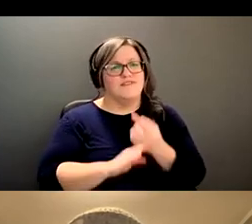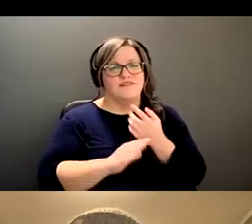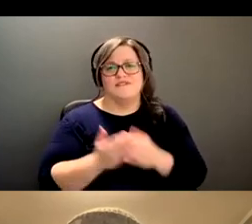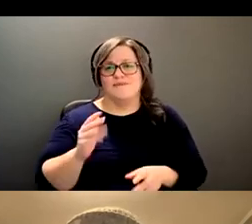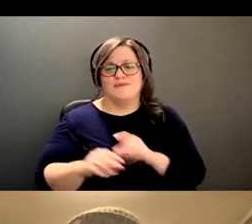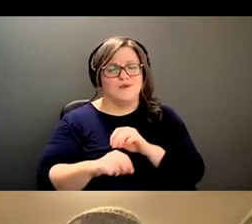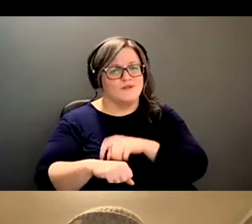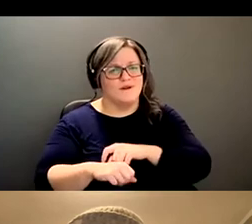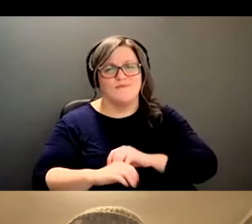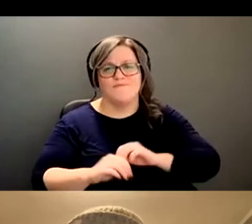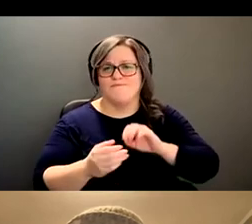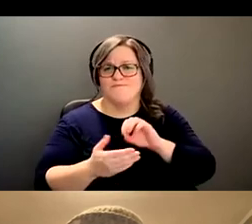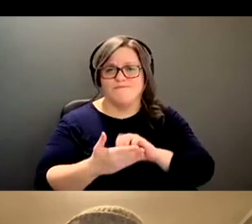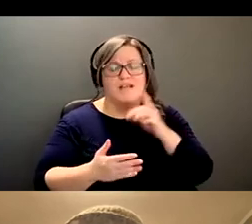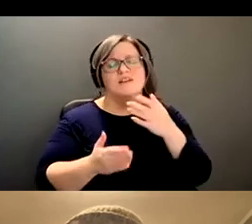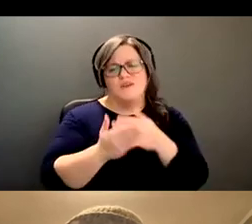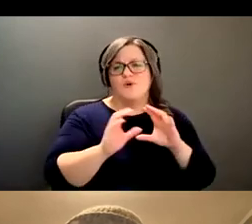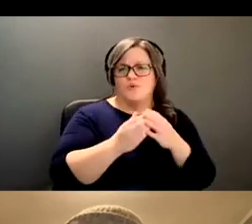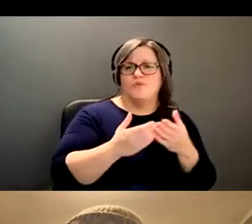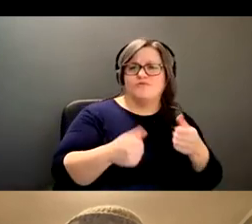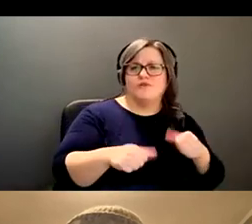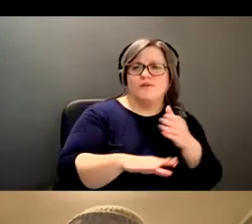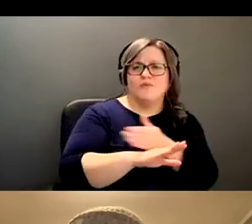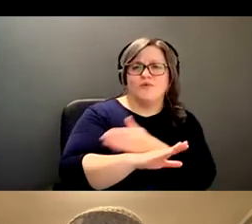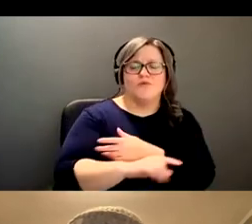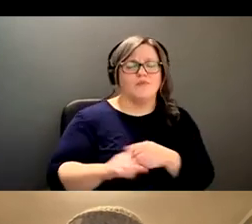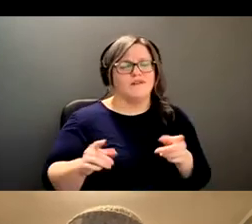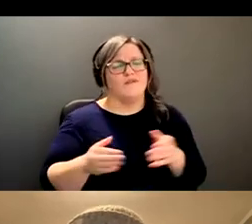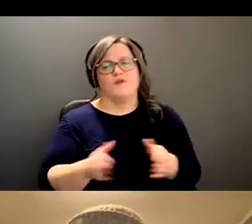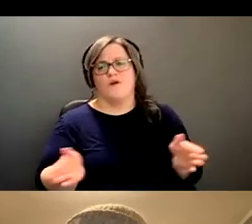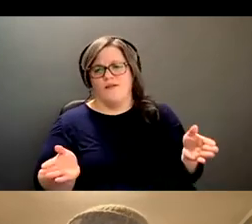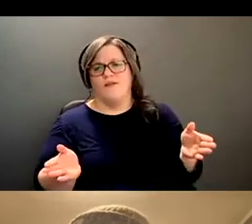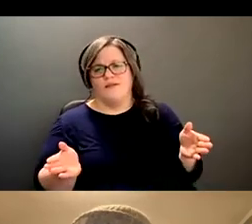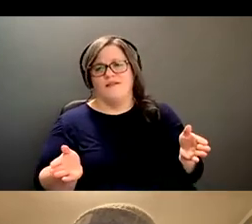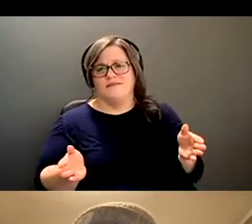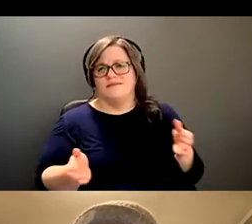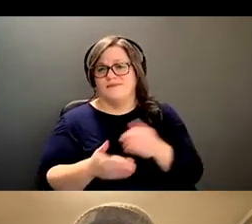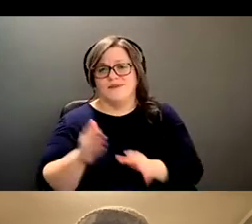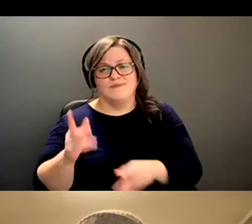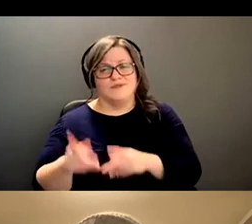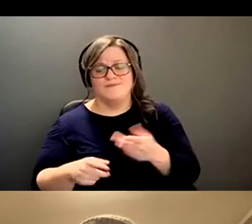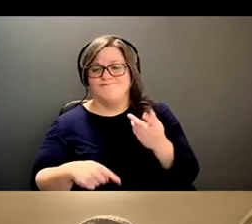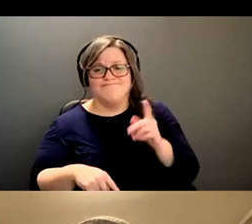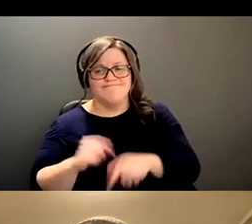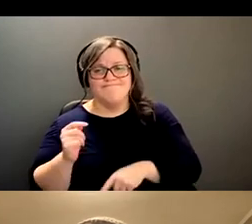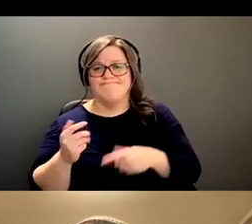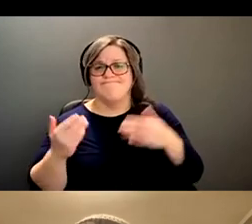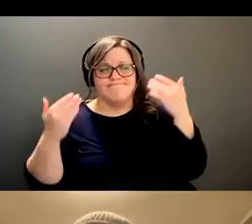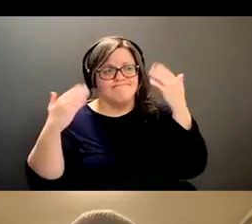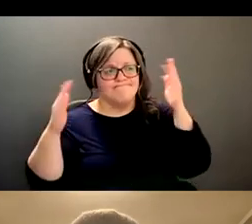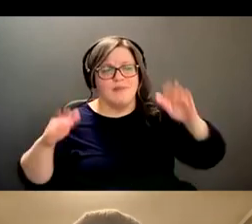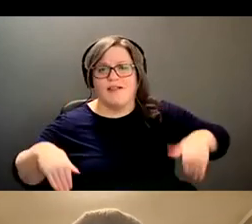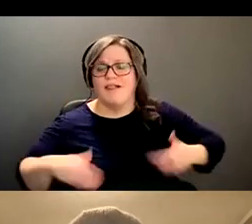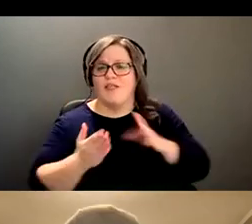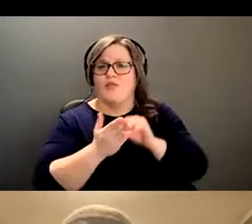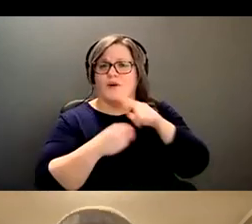work on that, but just overall in the spectrum, there's a lot of work to educate. And yeah, it should be kind of, if that's the prevalent model that